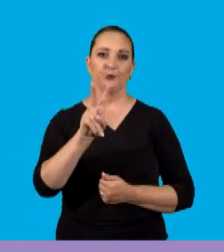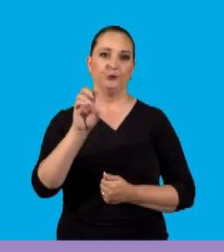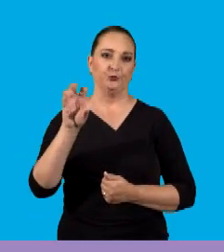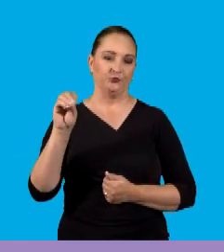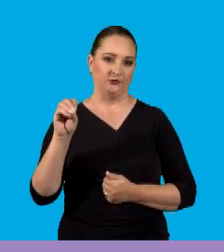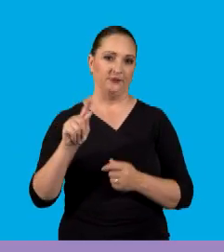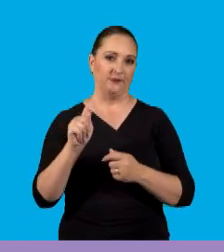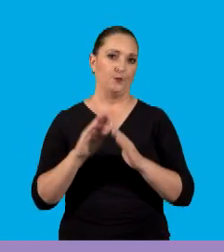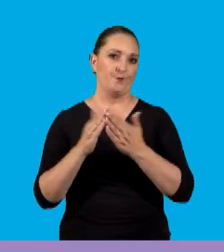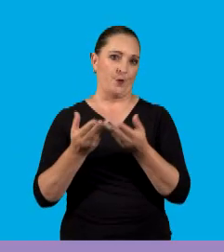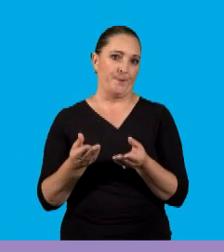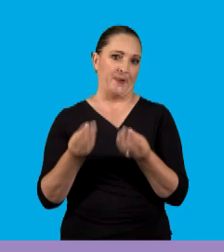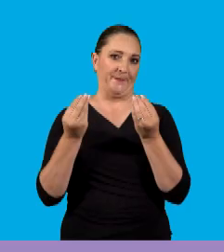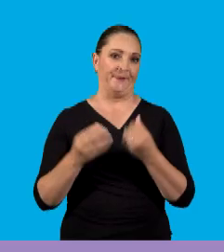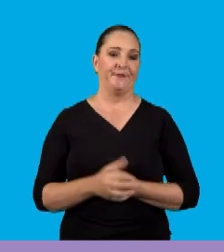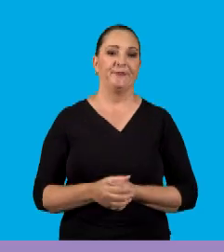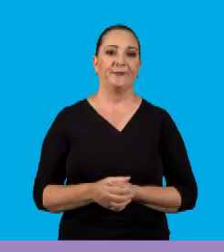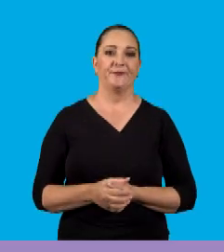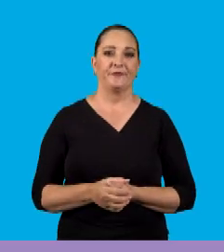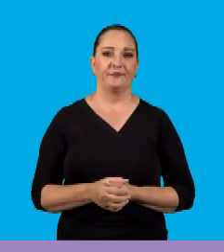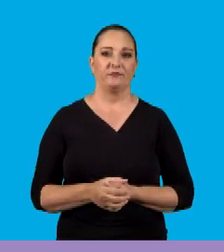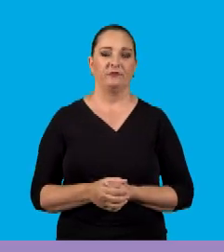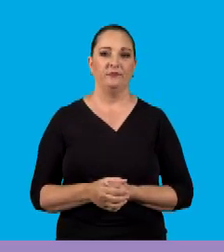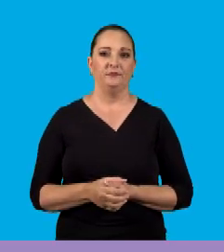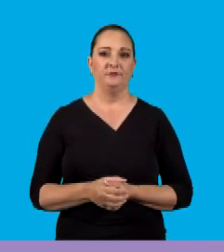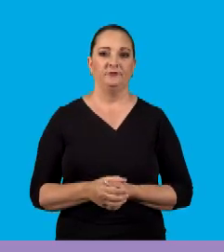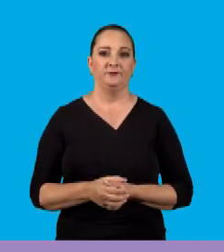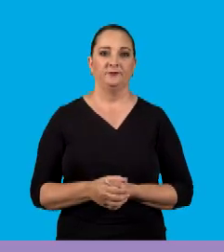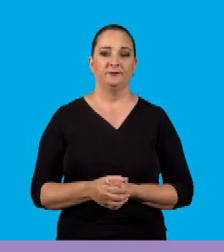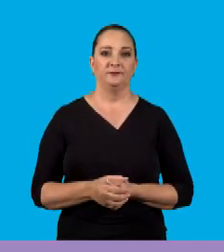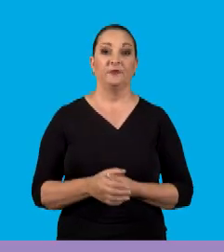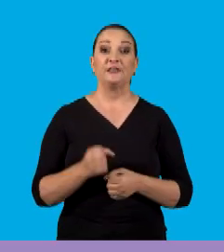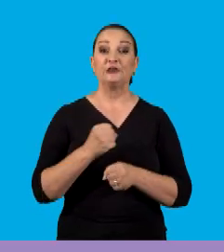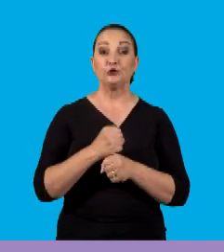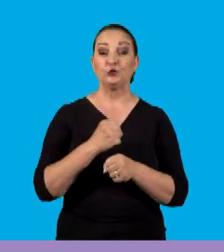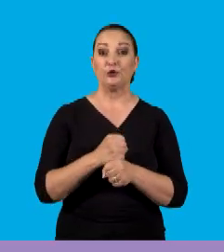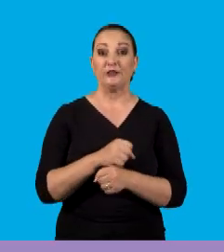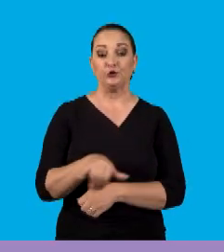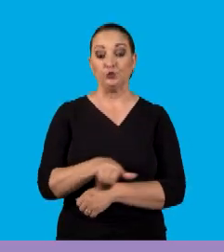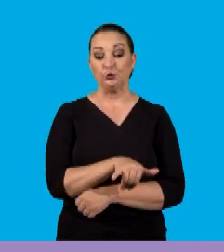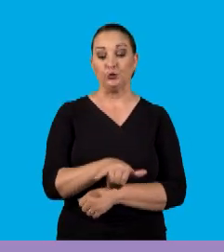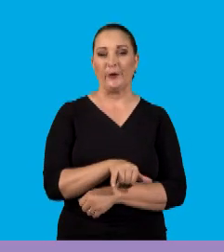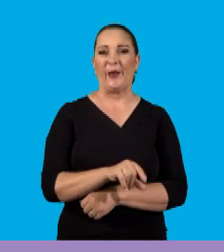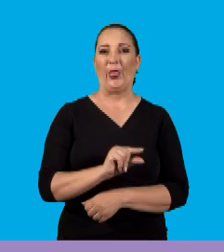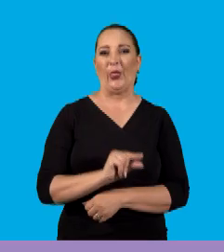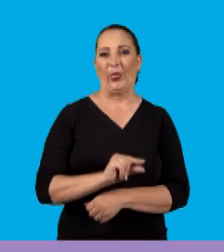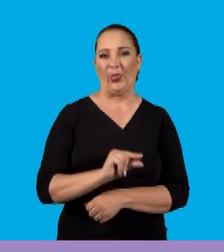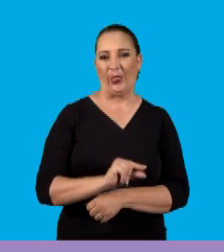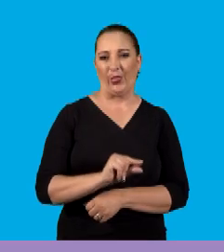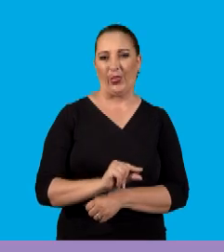1,200 textbooks. Let's go to the next question. Which grade received the minimum number